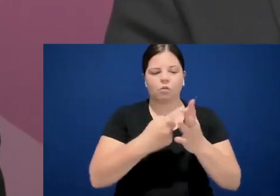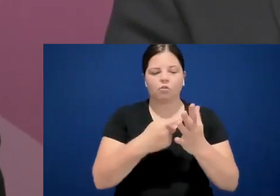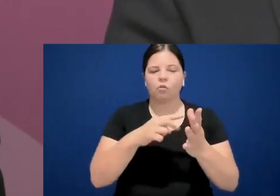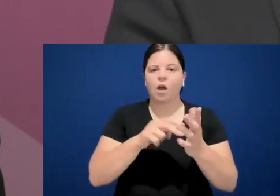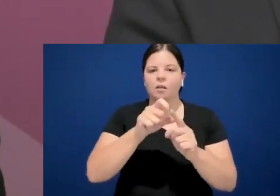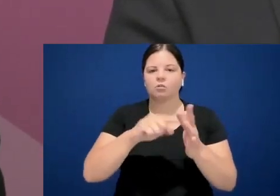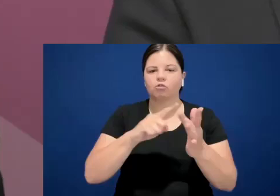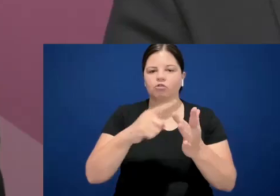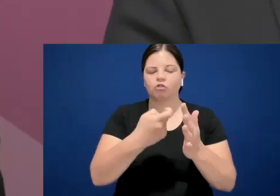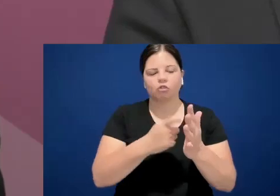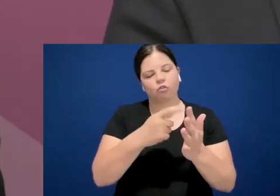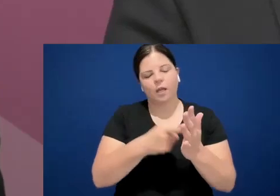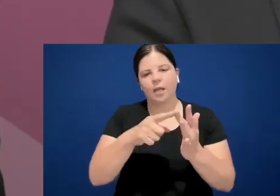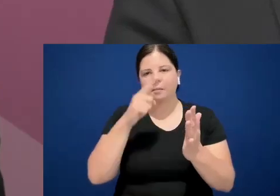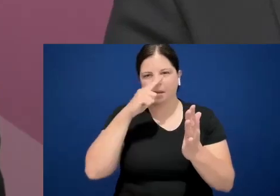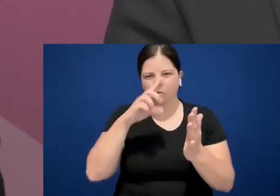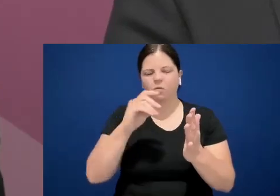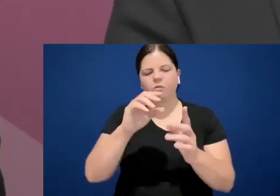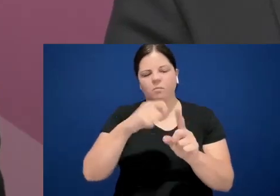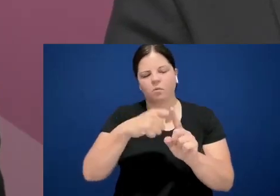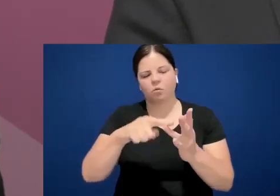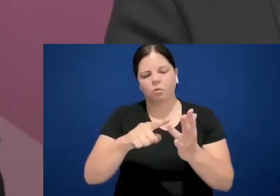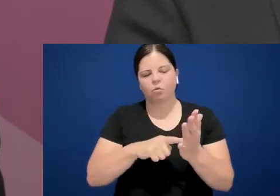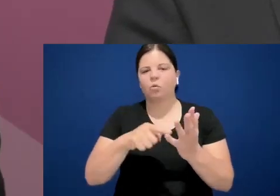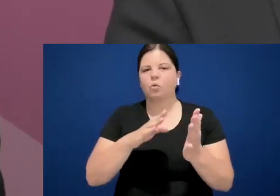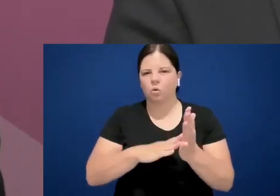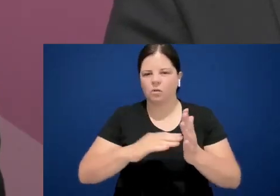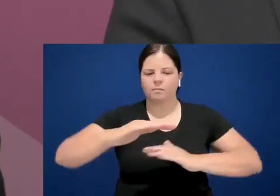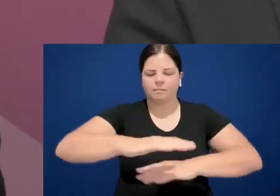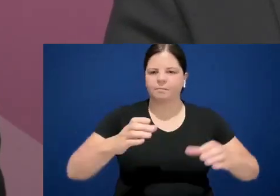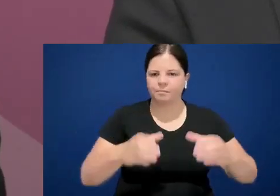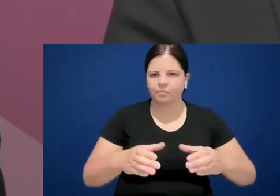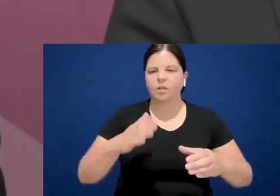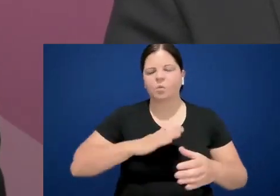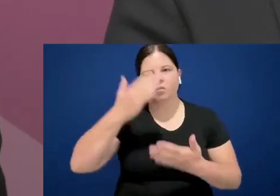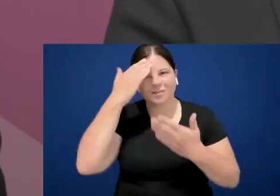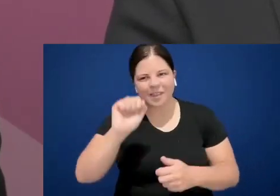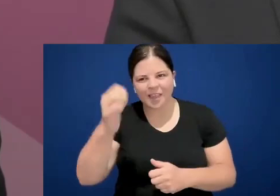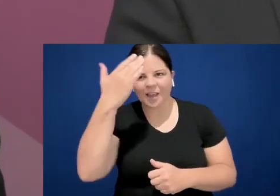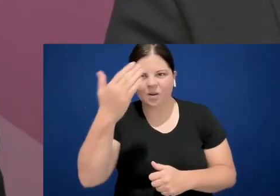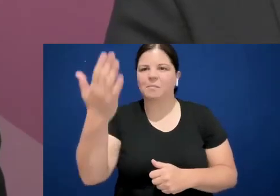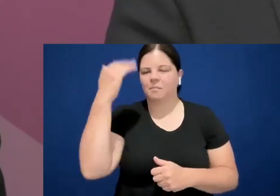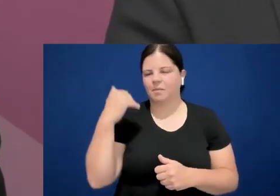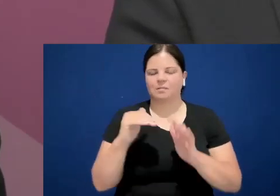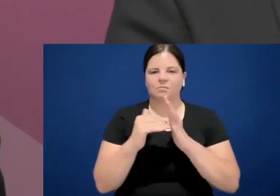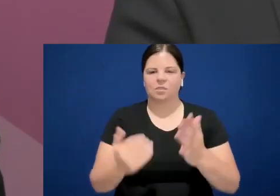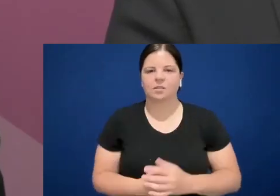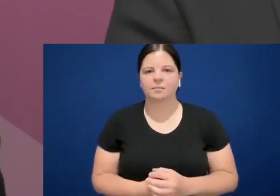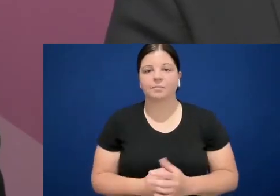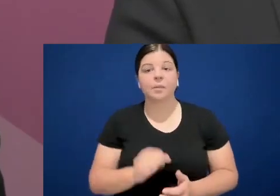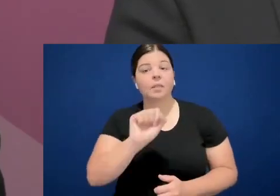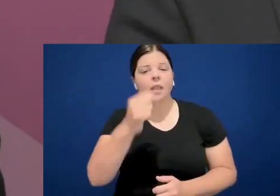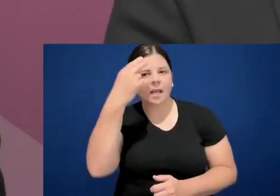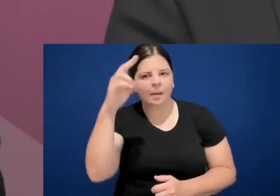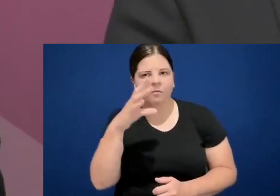Kulin Nation, and I pay respects to their elders past and present. The Wurundjeri people take their name from the